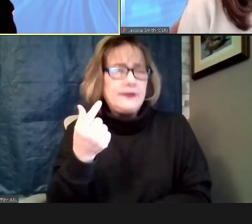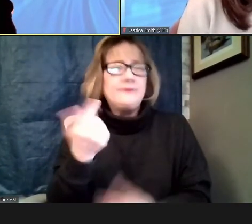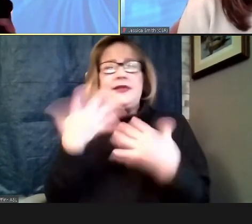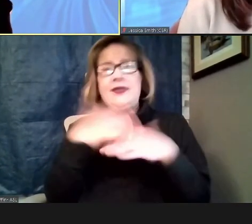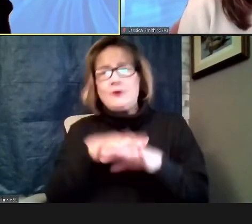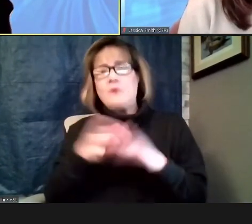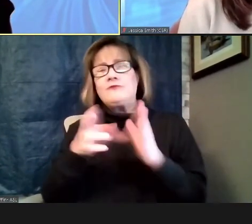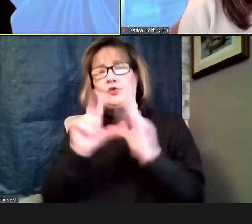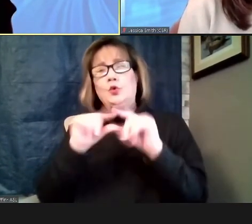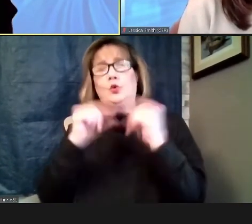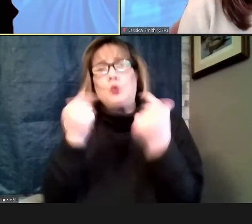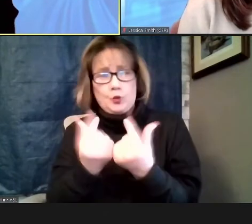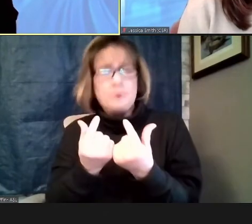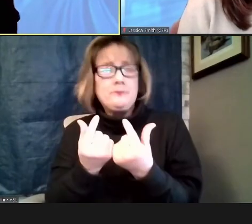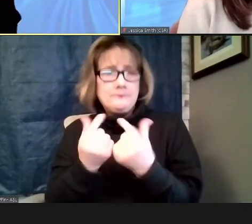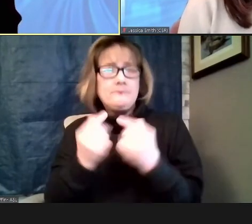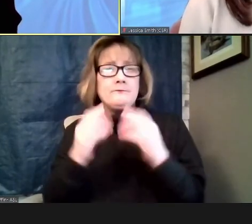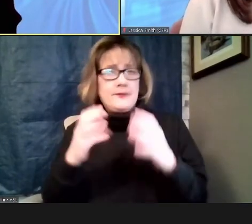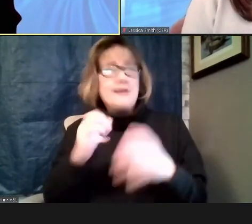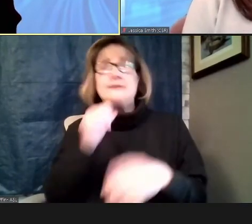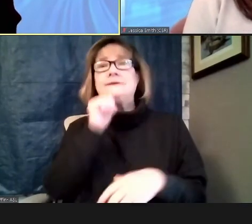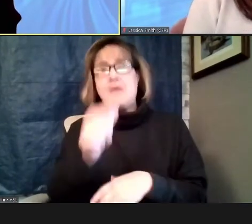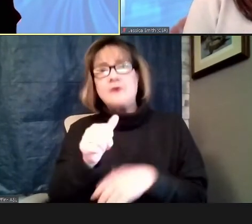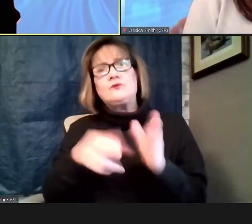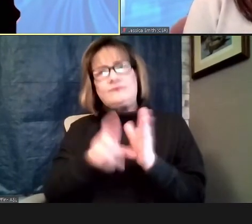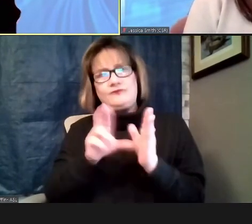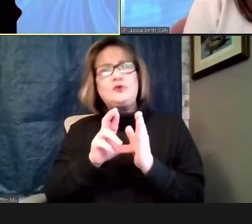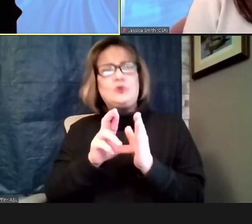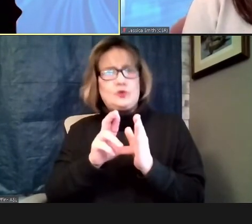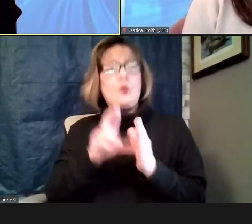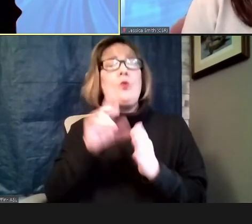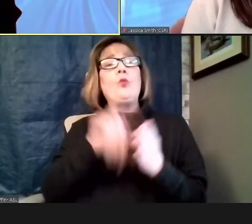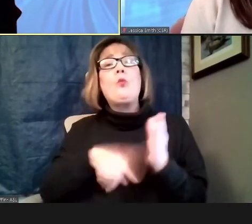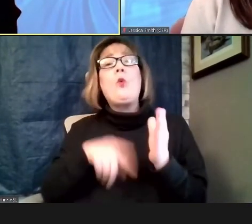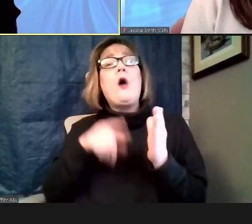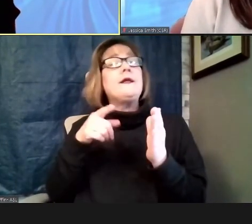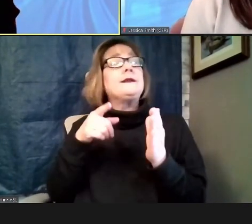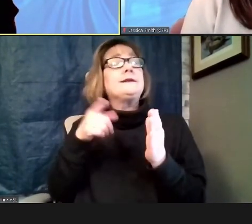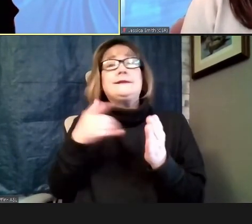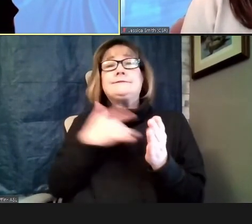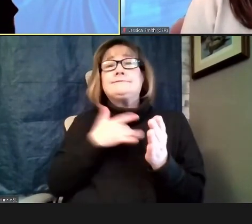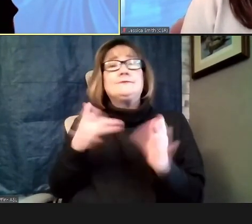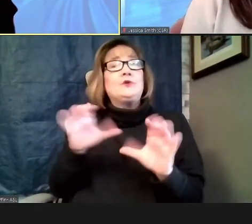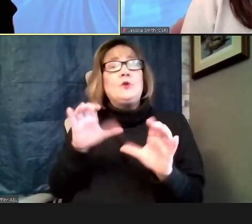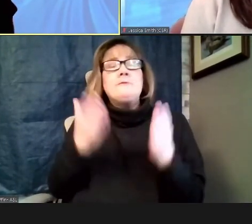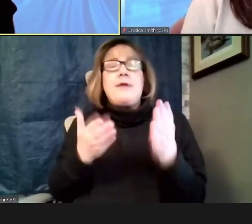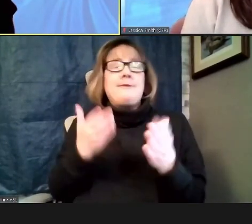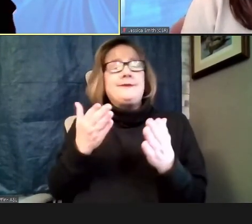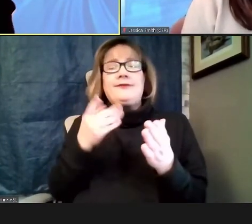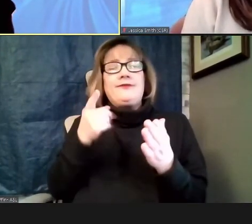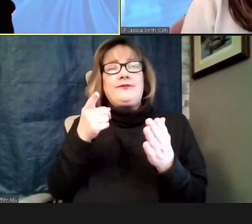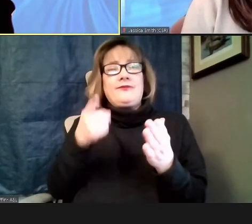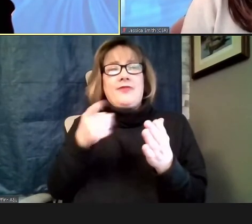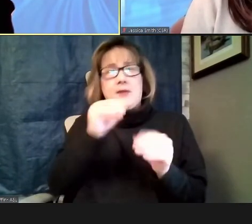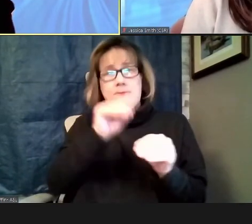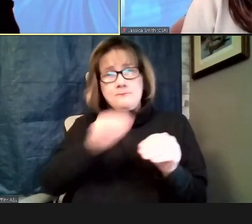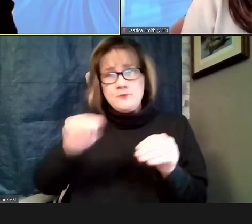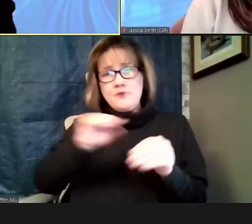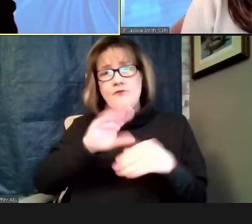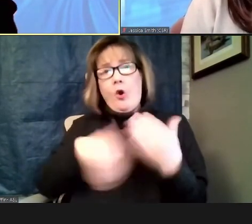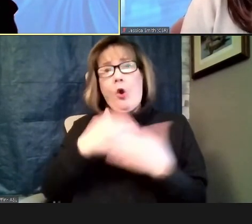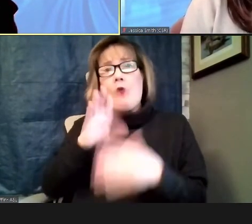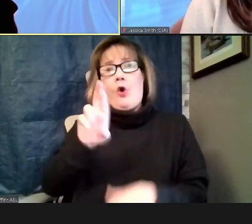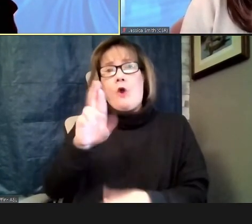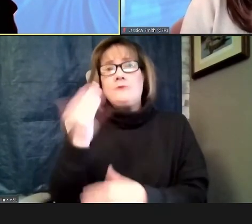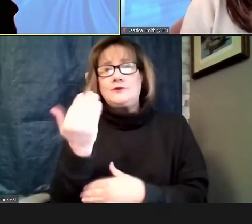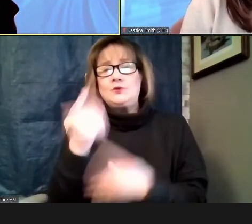Review Group, a group of study sections doesn't review R15. What they may do is they move all of their R15s to